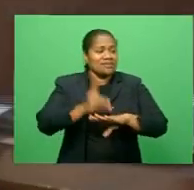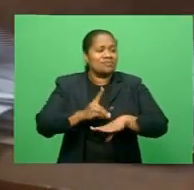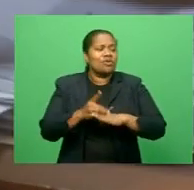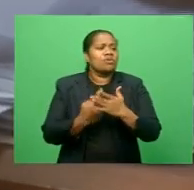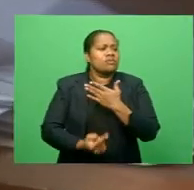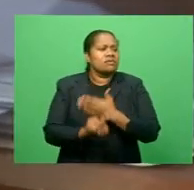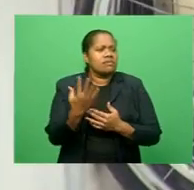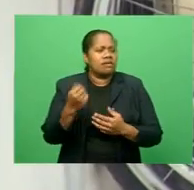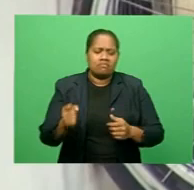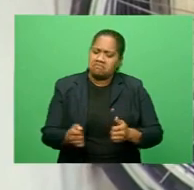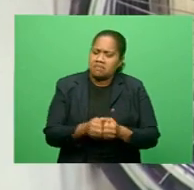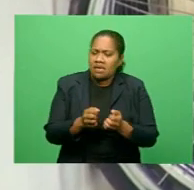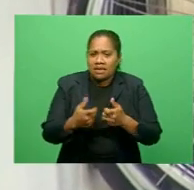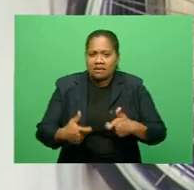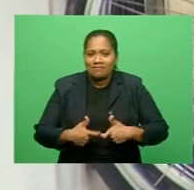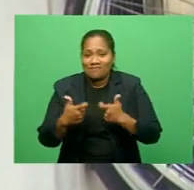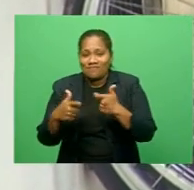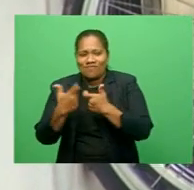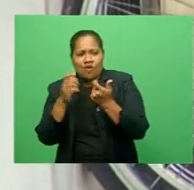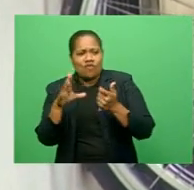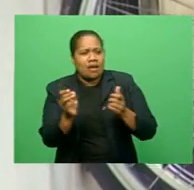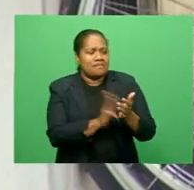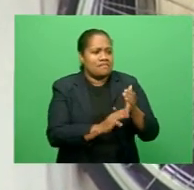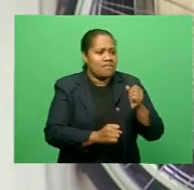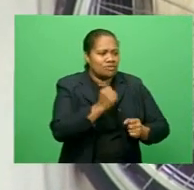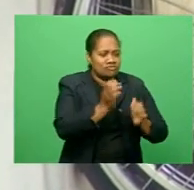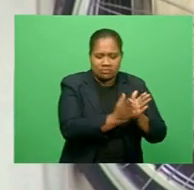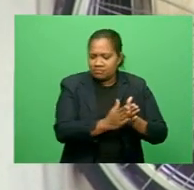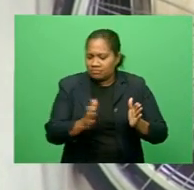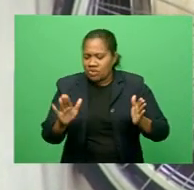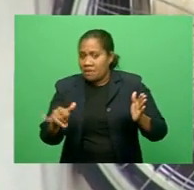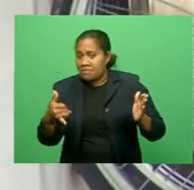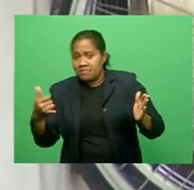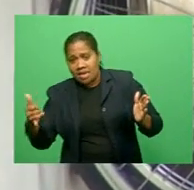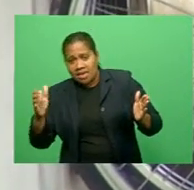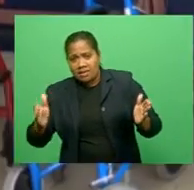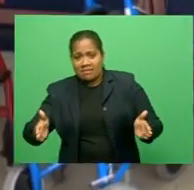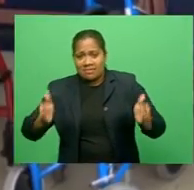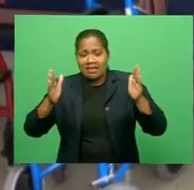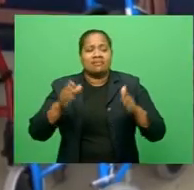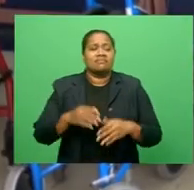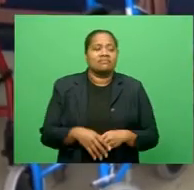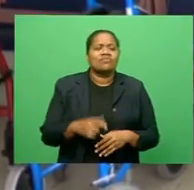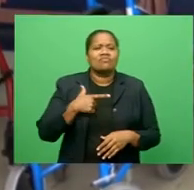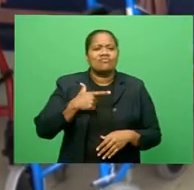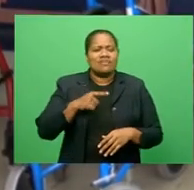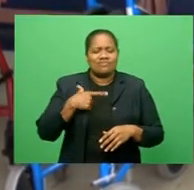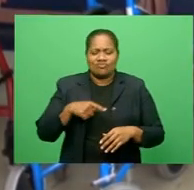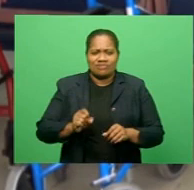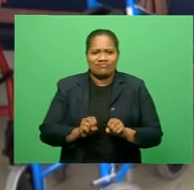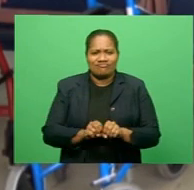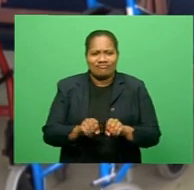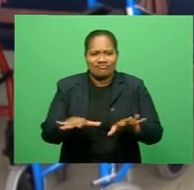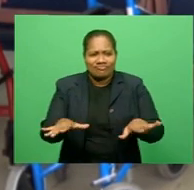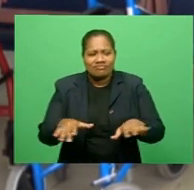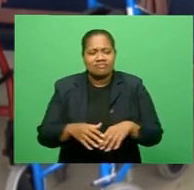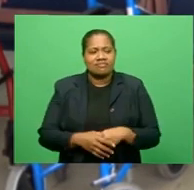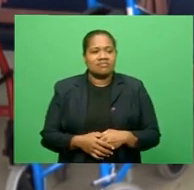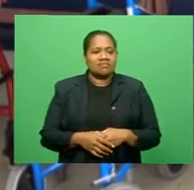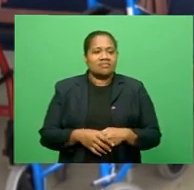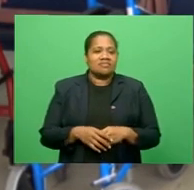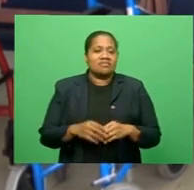many challenges between March and May, and these were uncertain times due to the pandemic. Travel restrictions and